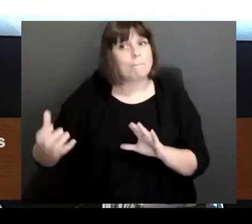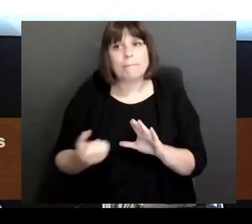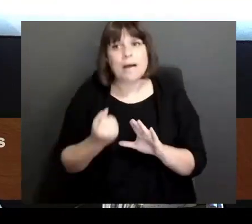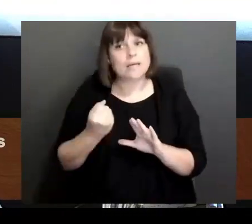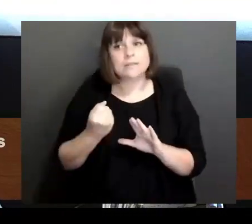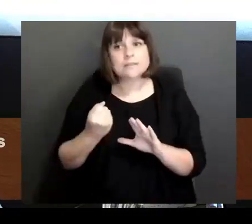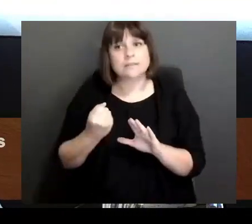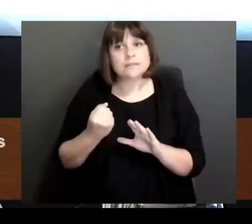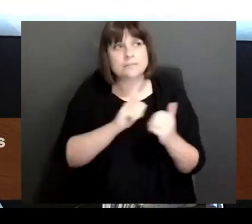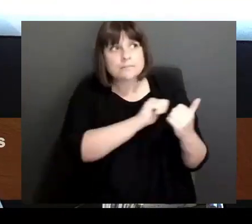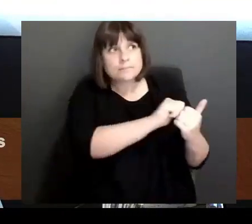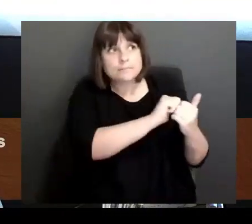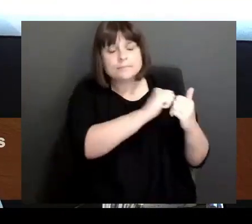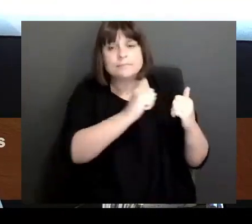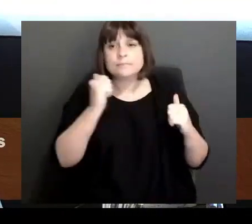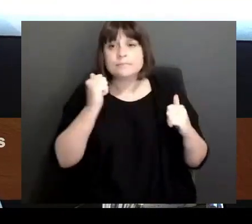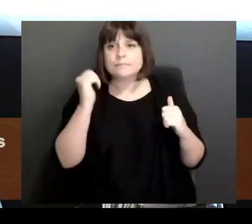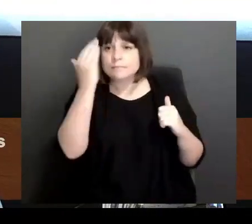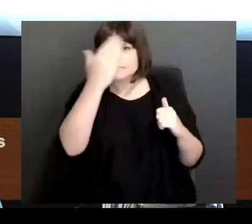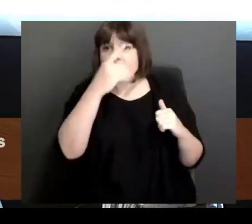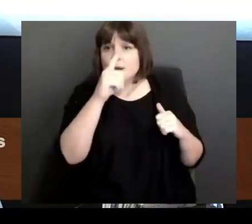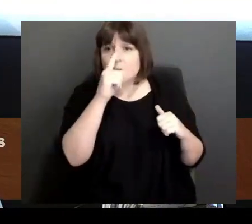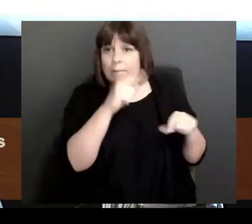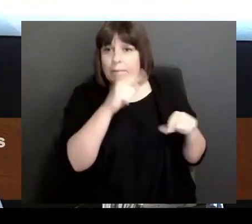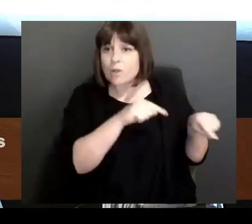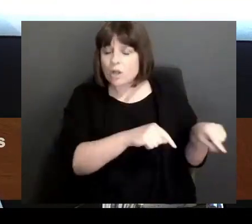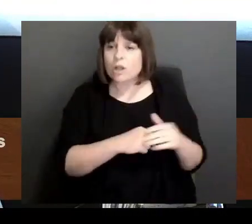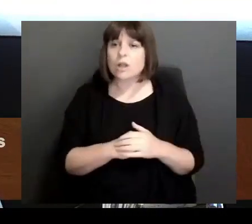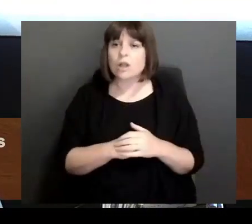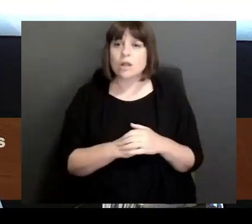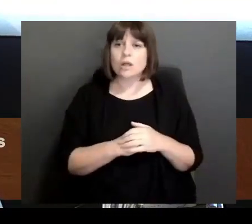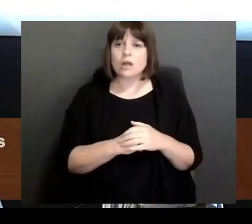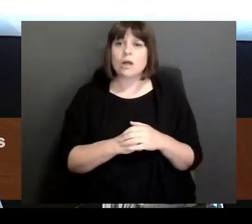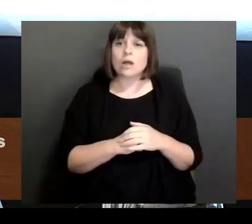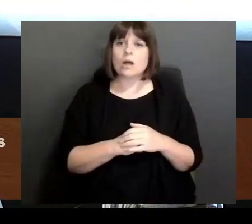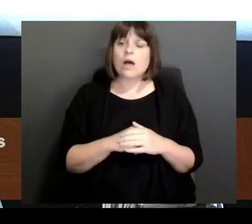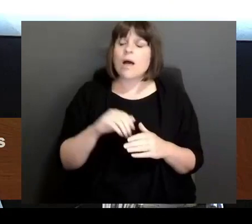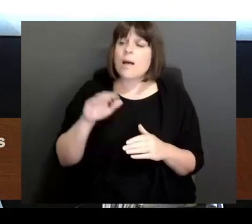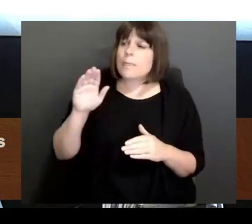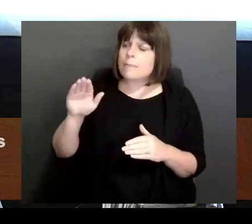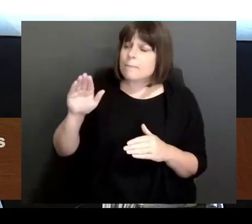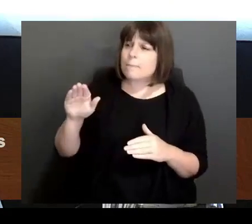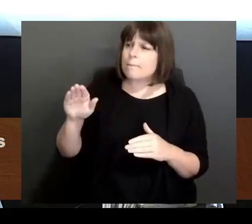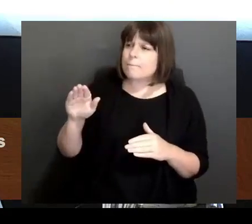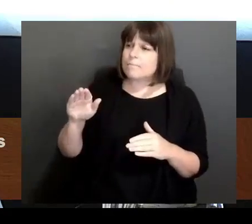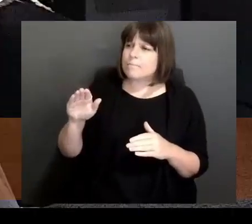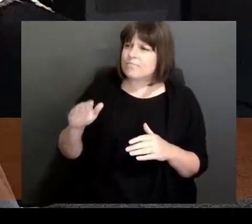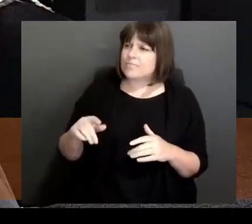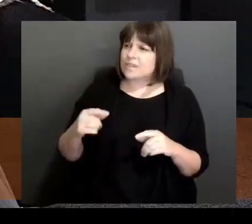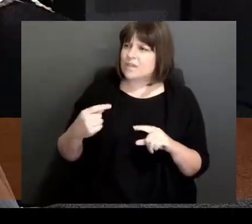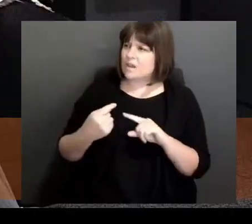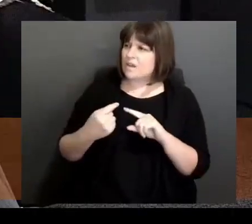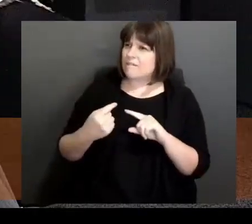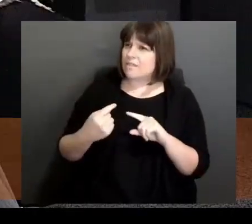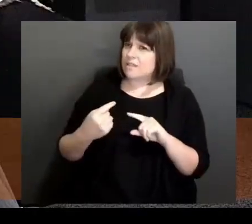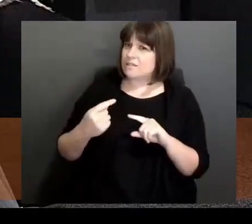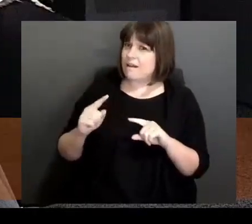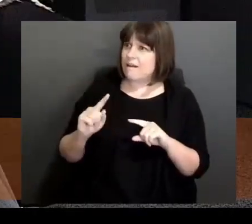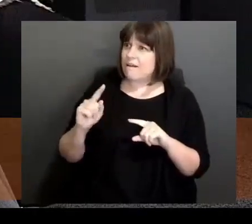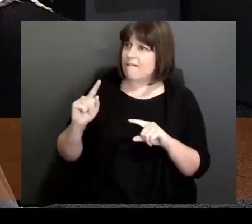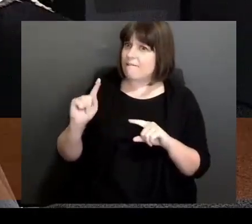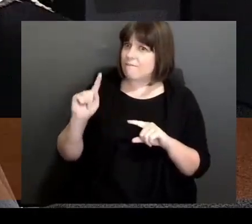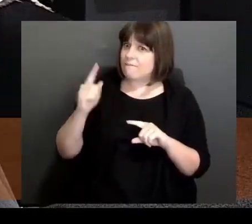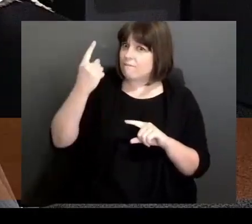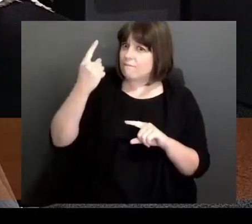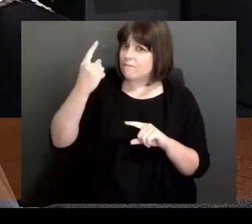Minister, I'm just a bit, and perhaps you can explain it to me. It seems that First Peoples of Victoria have been totally excluded from any of the benefits